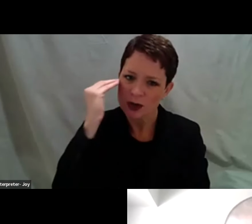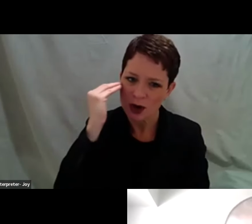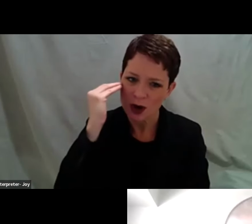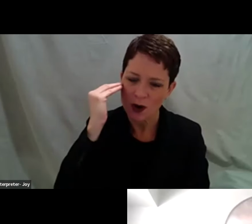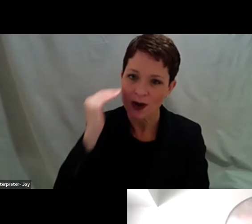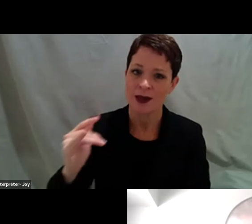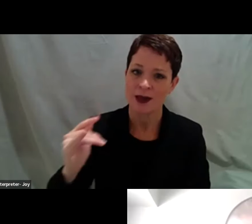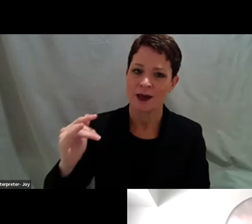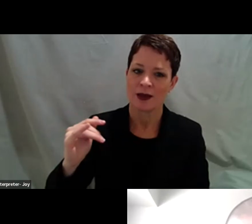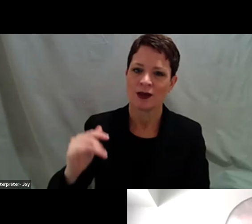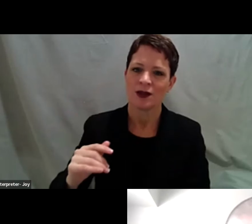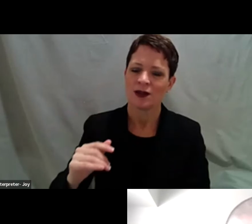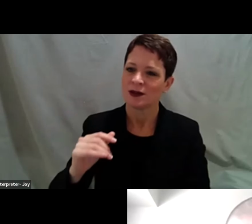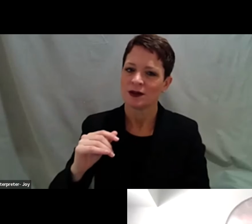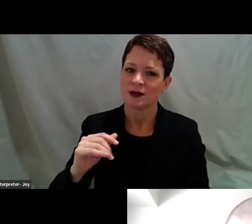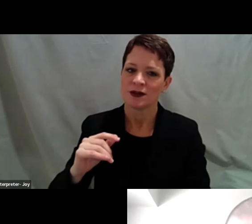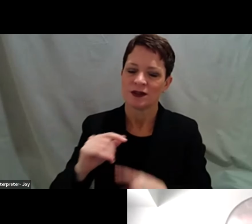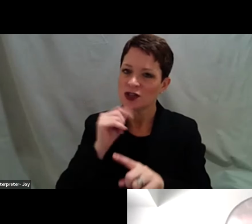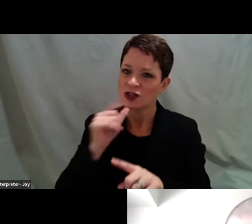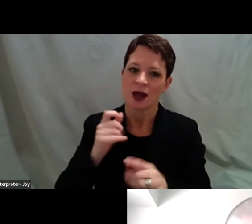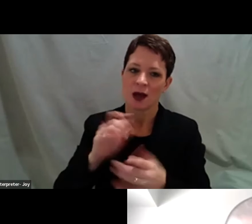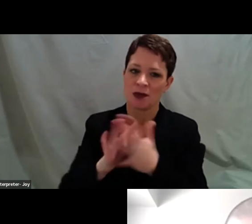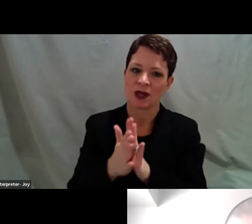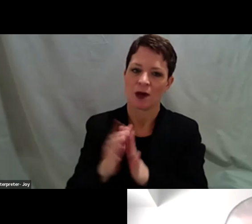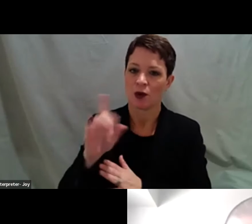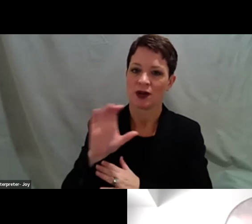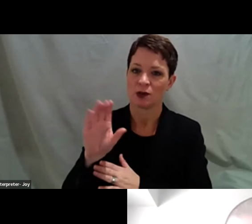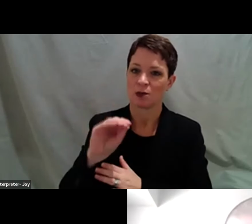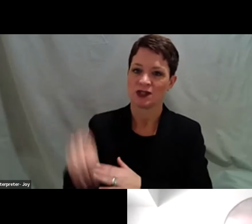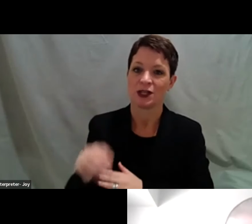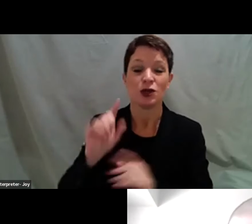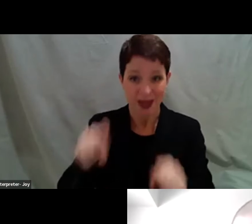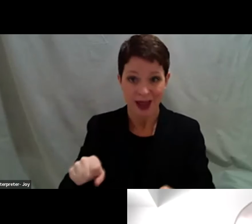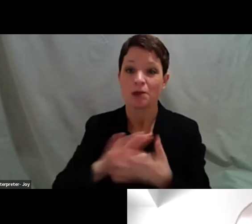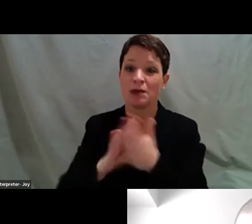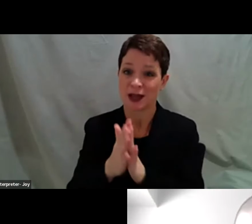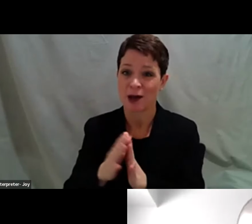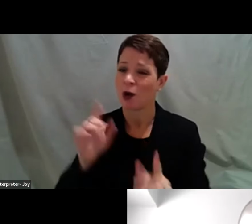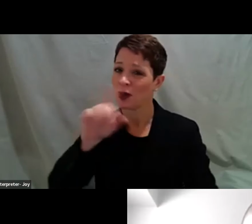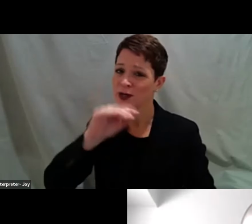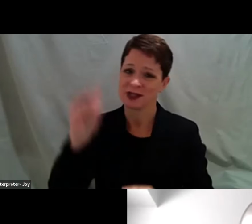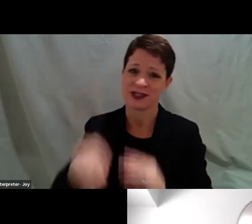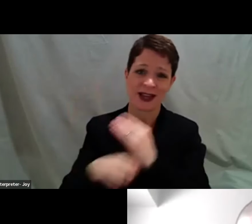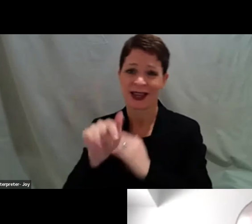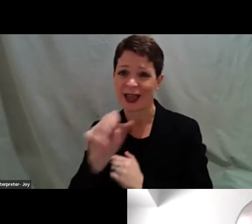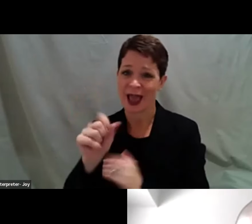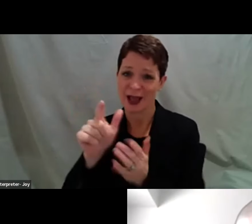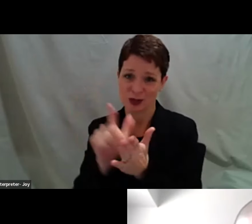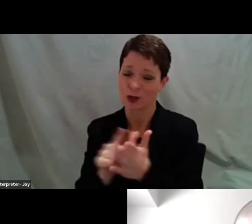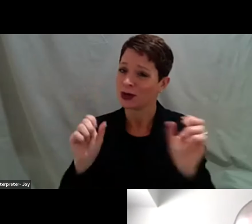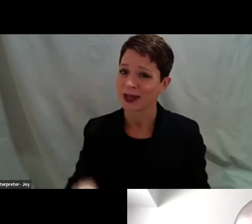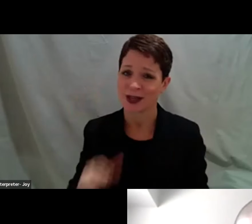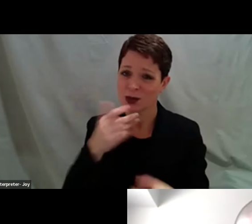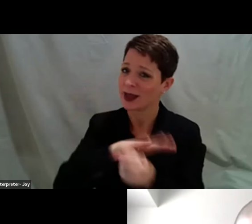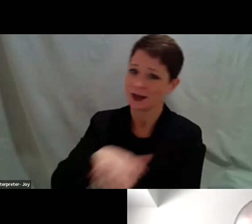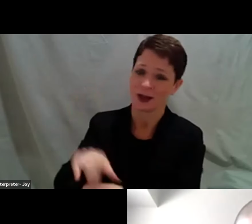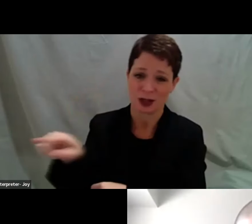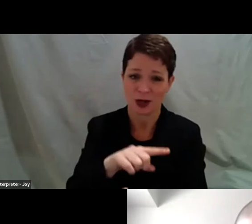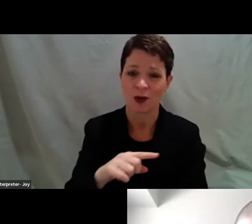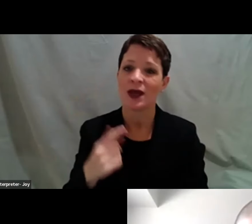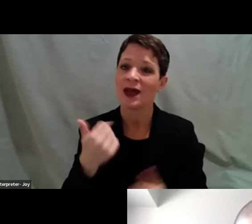need not keep them from being a 100% kick-ass lawyer. And just to put the punchline on it for any students with brain or